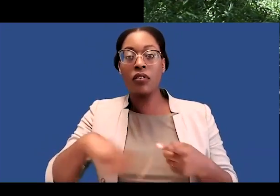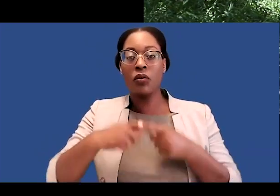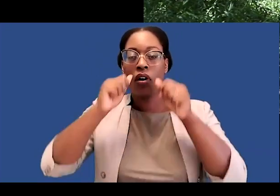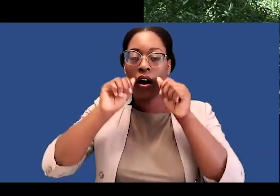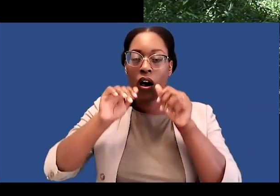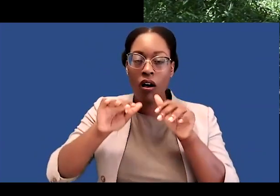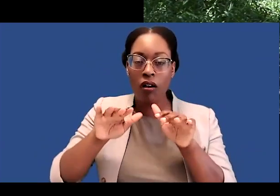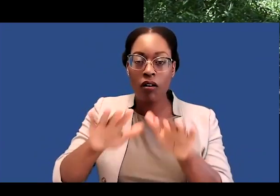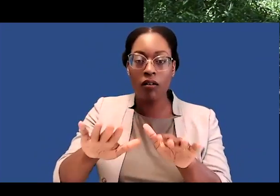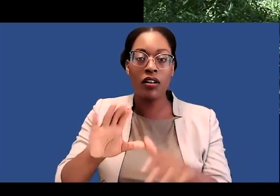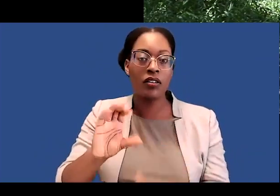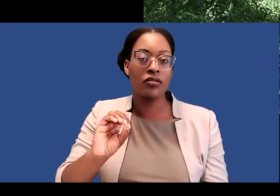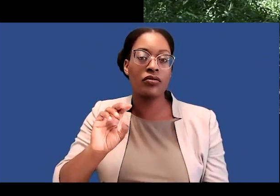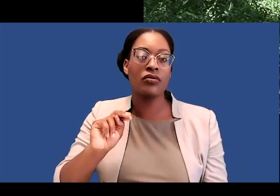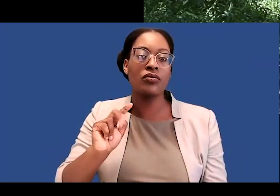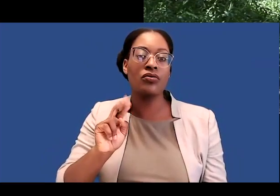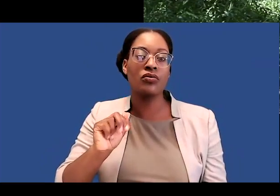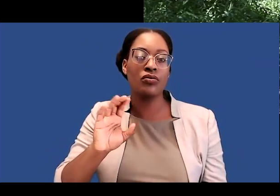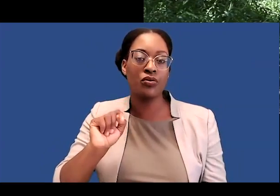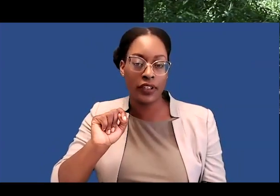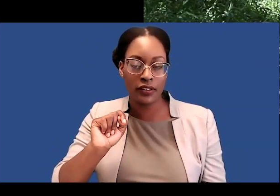Exhale, squeeze that knee into the chest.